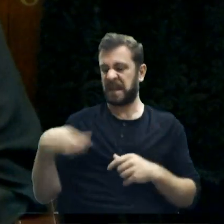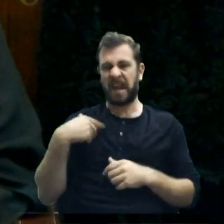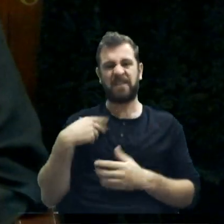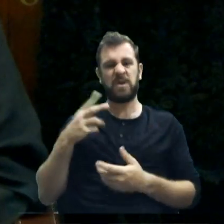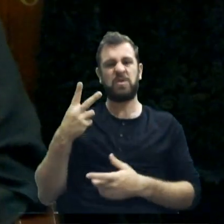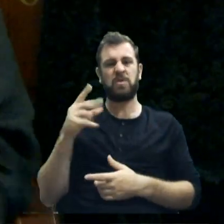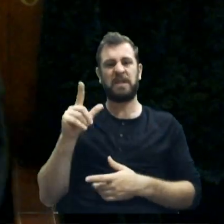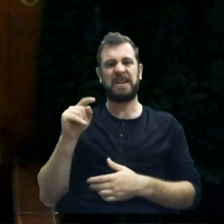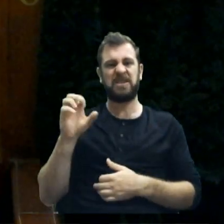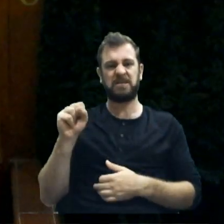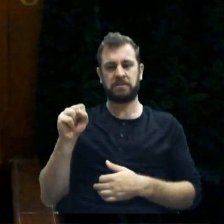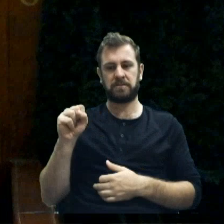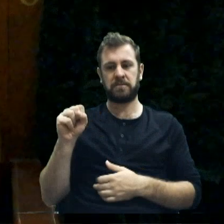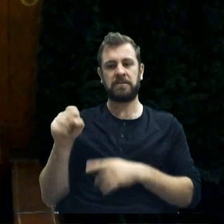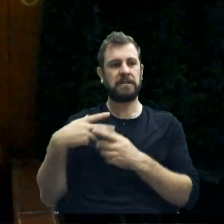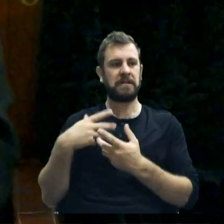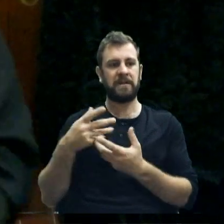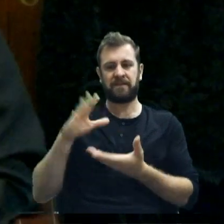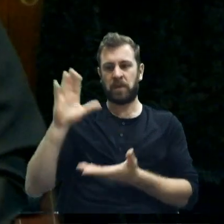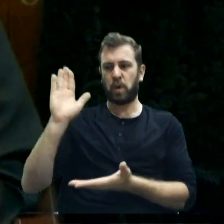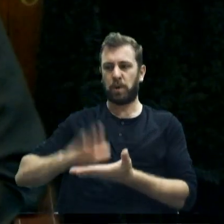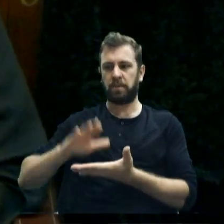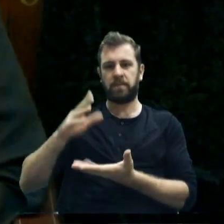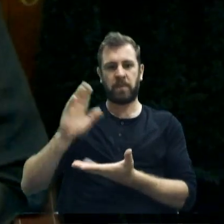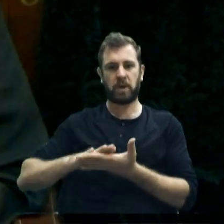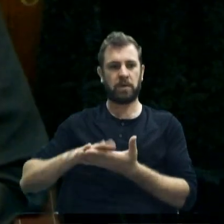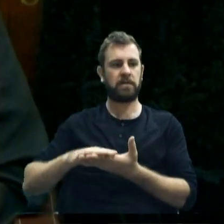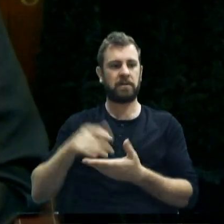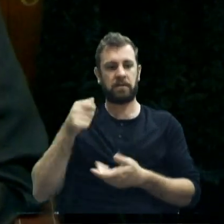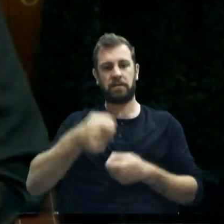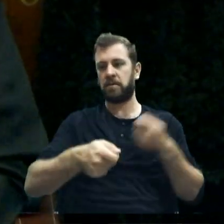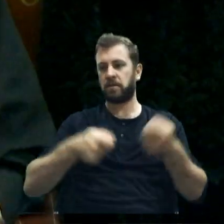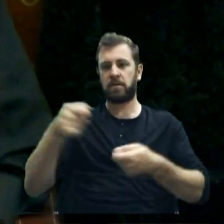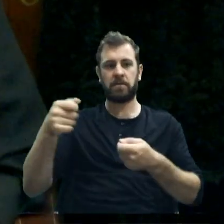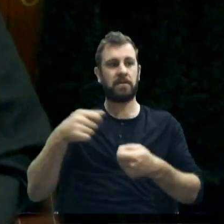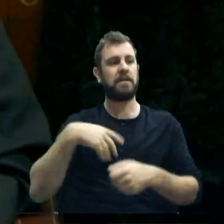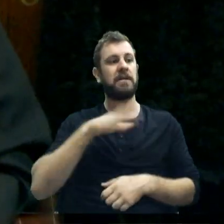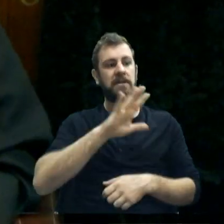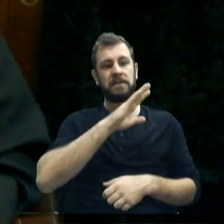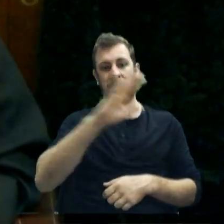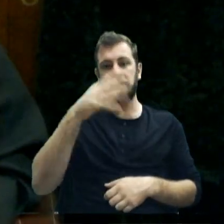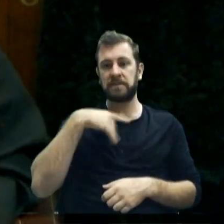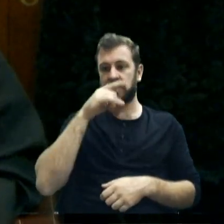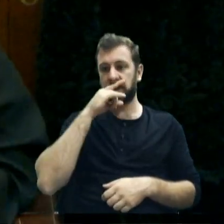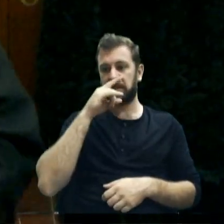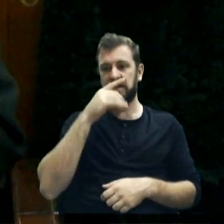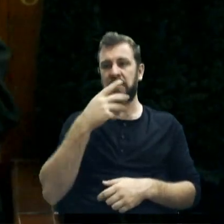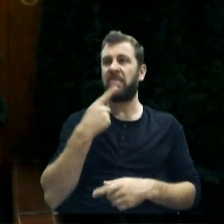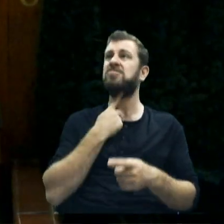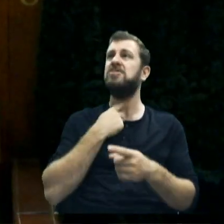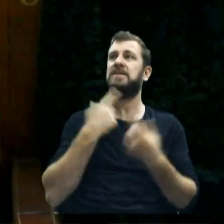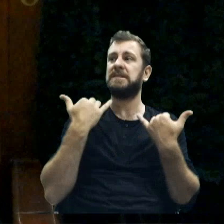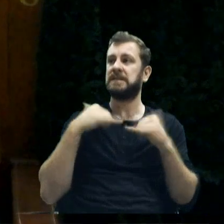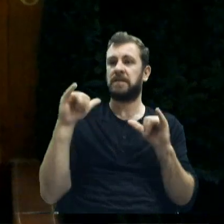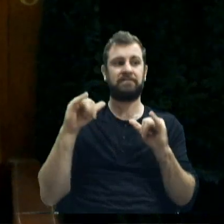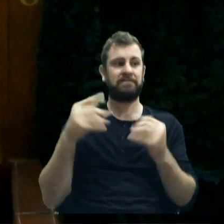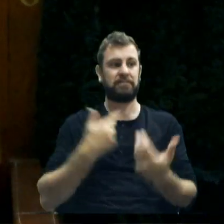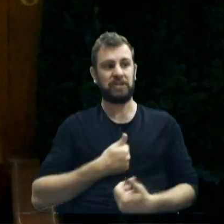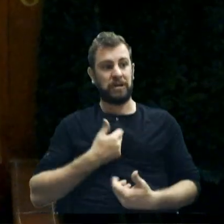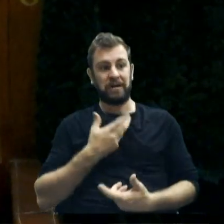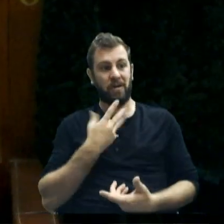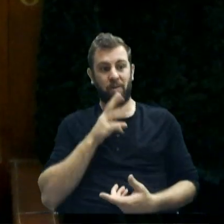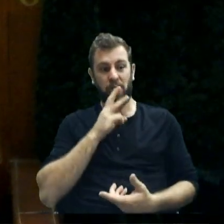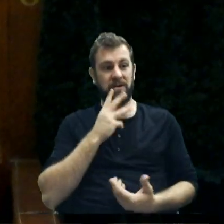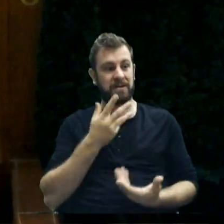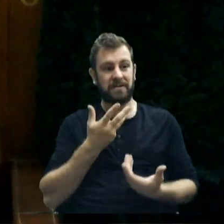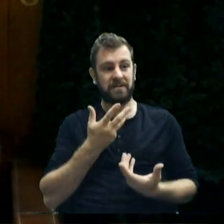quickly. And he keeps giving water until his jug is empty, and his kids are what? His kids are still thirsty. Baba, I'm still thirsty. It's all the water I have, I'm sorry. But I'm